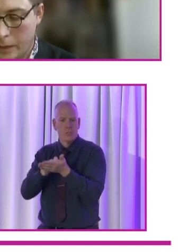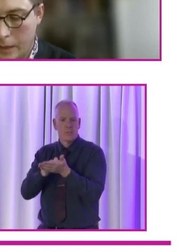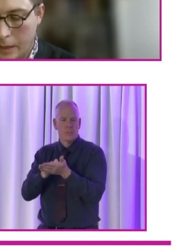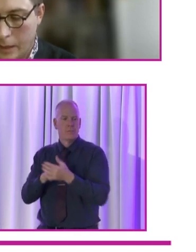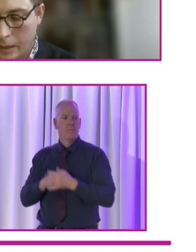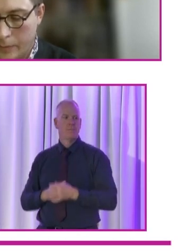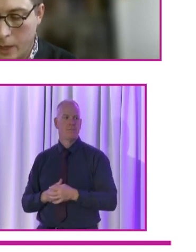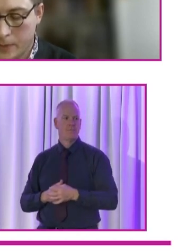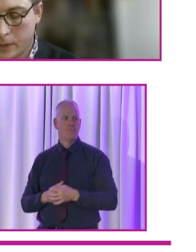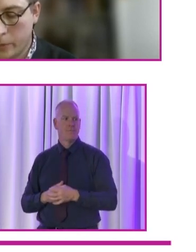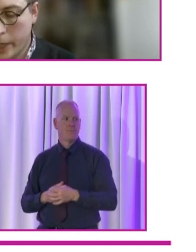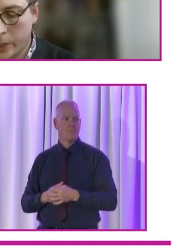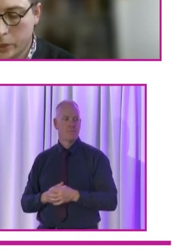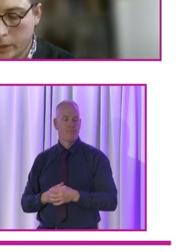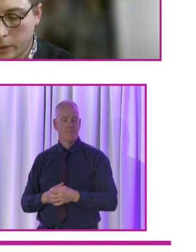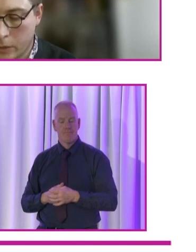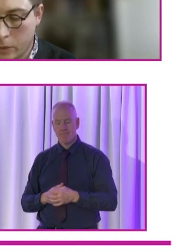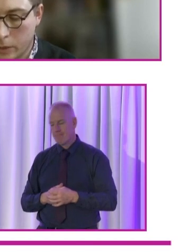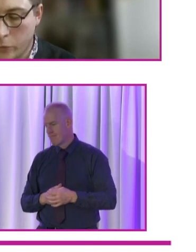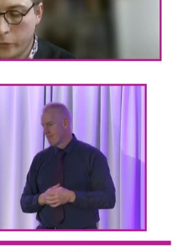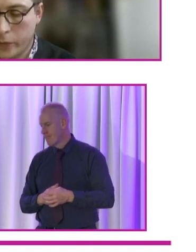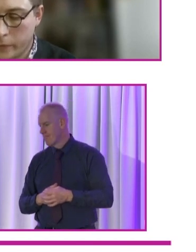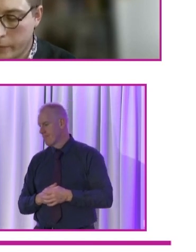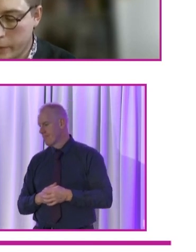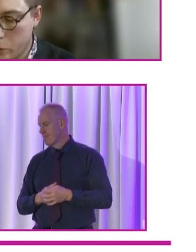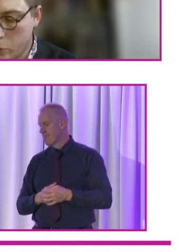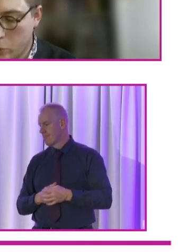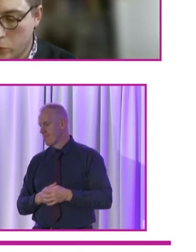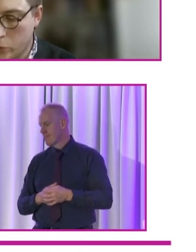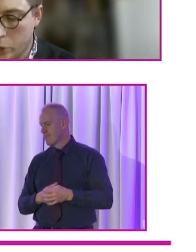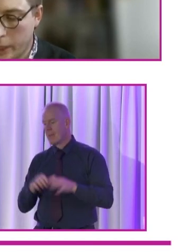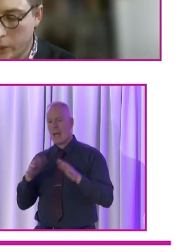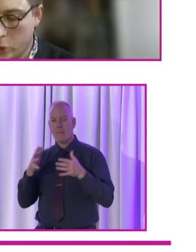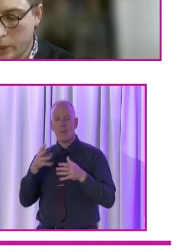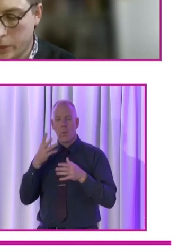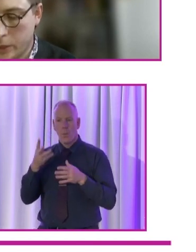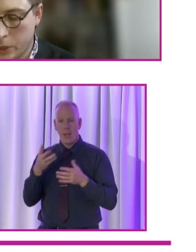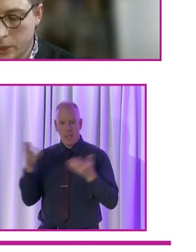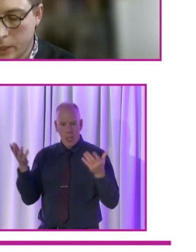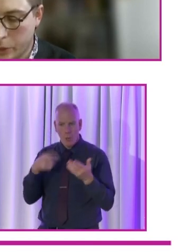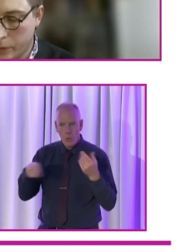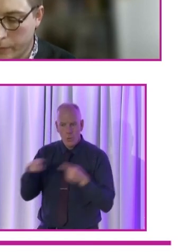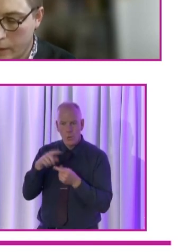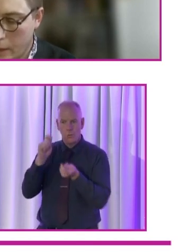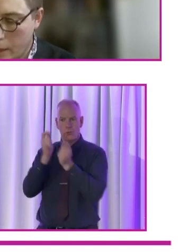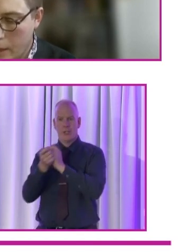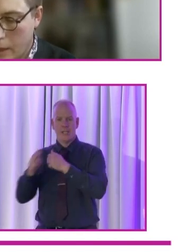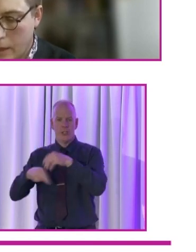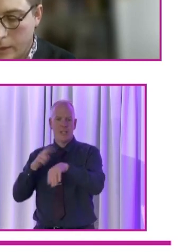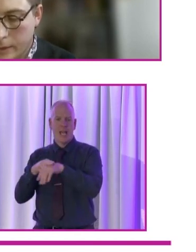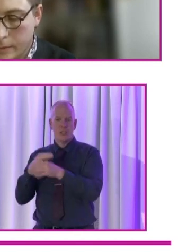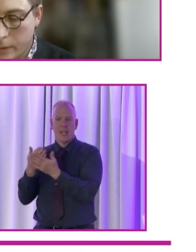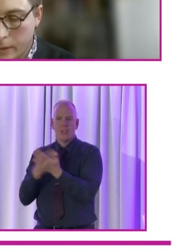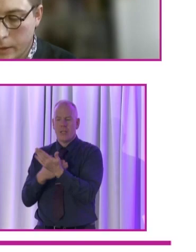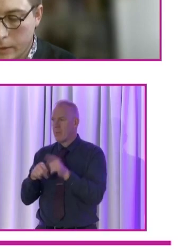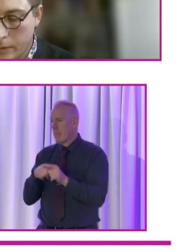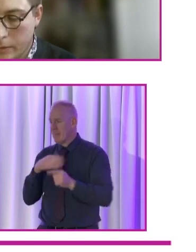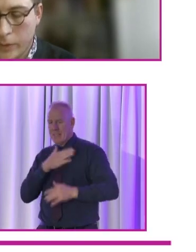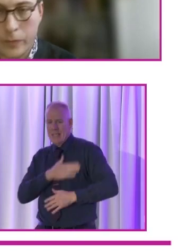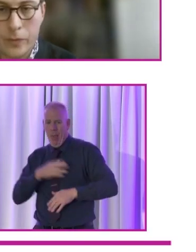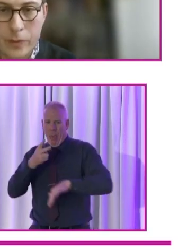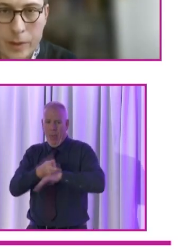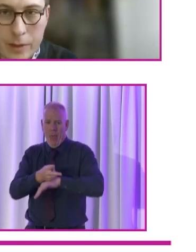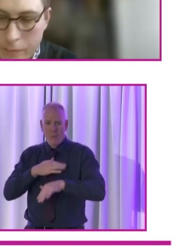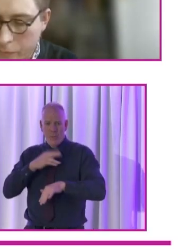also perhaps oblige or move governments to change national legislation. Right. I'm so